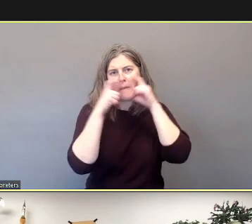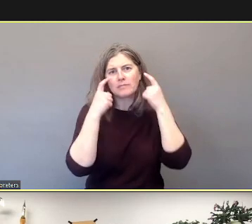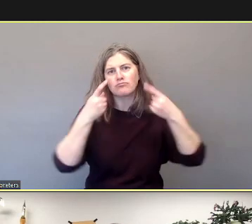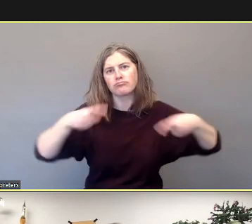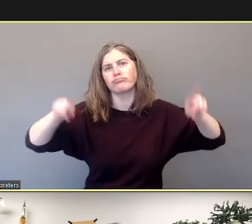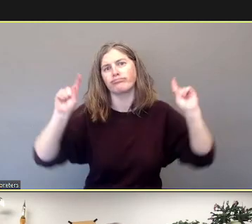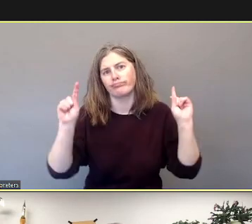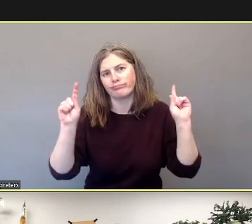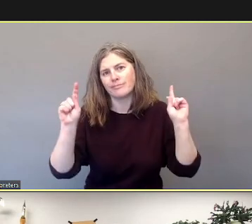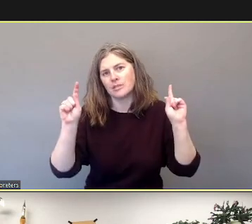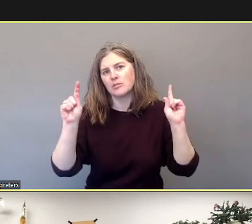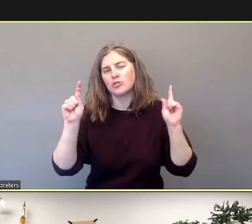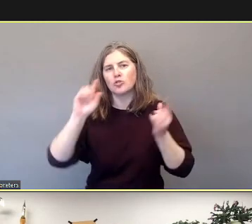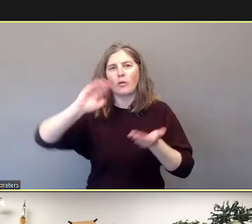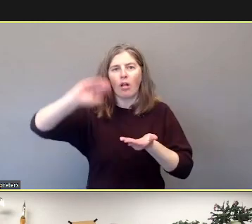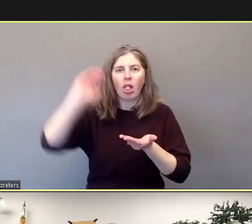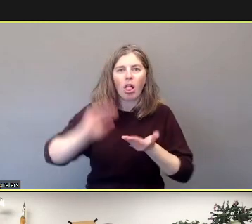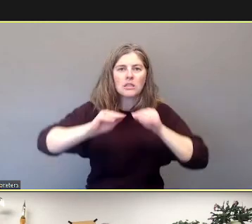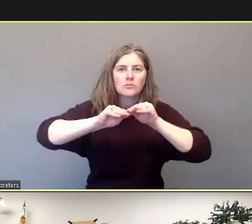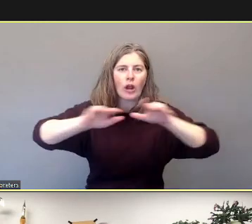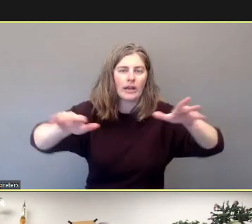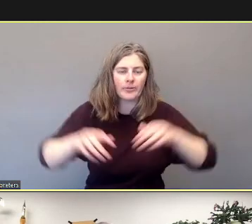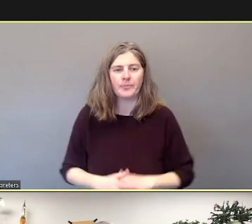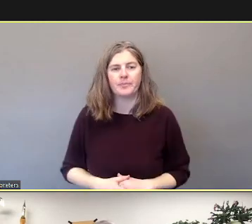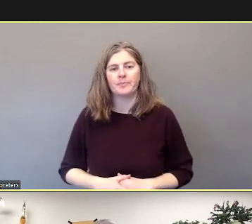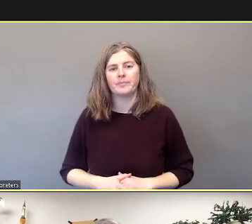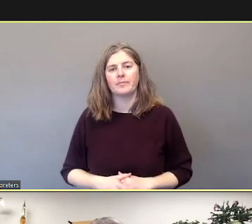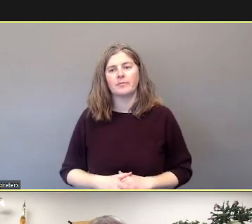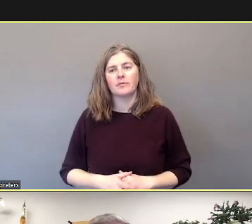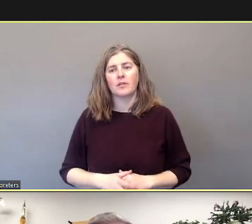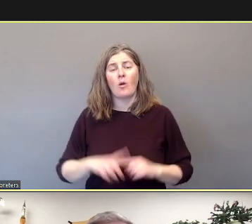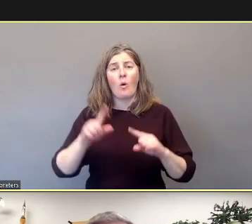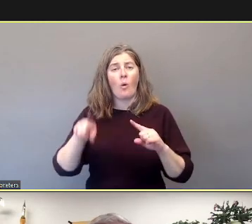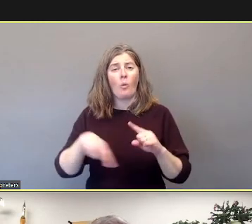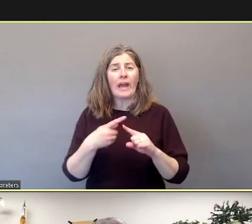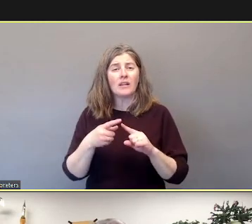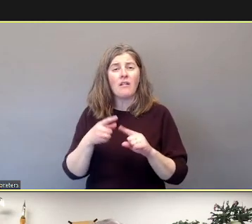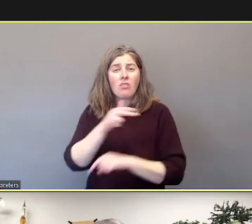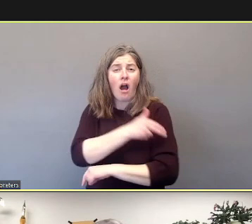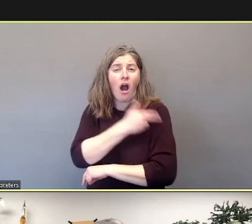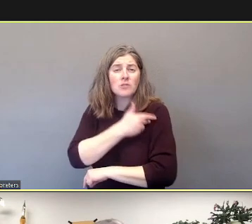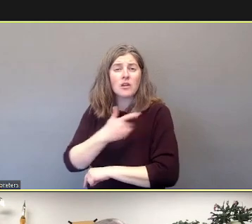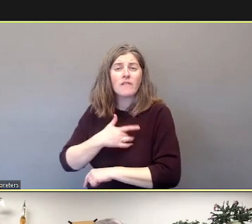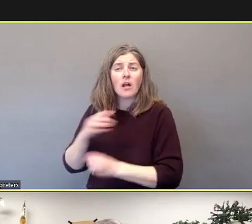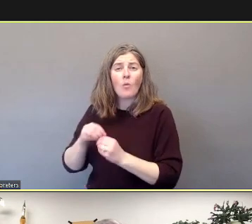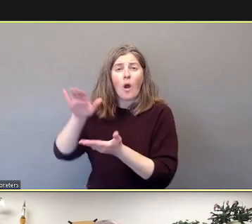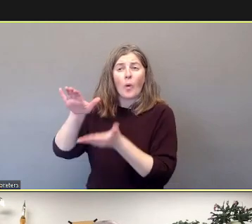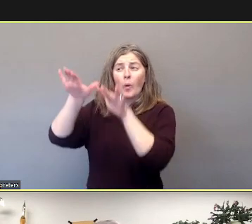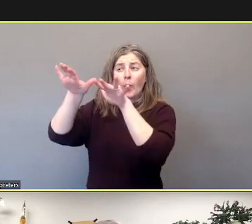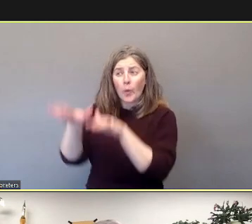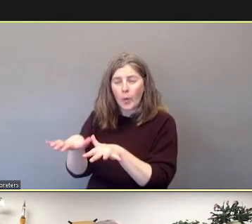spread of disease. And, you know, I think when things cool down in the hospital, we're